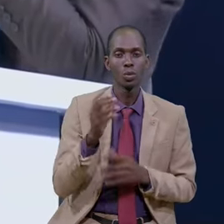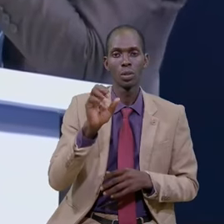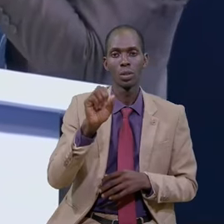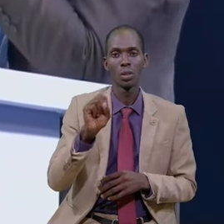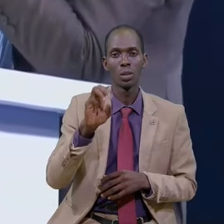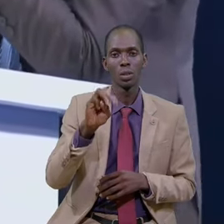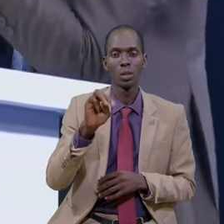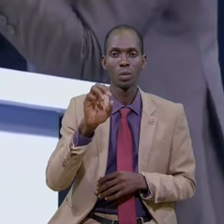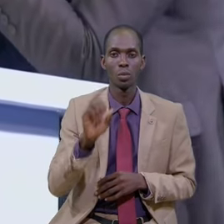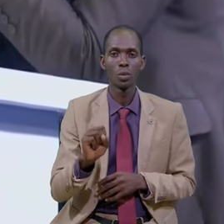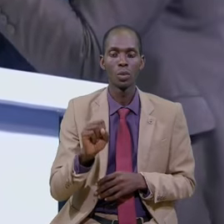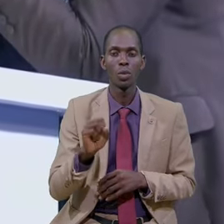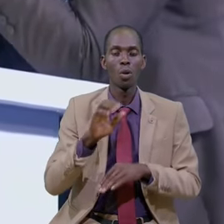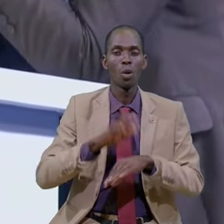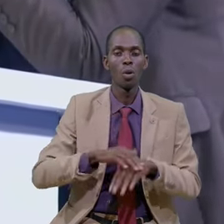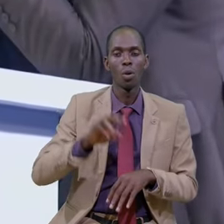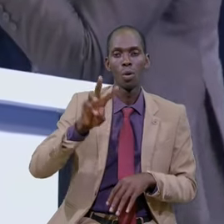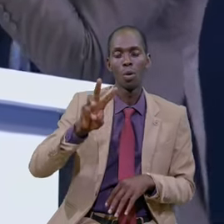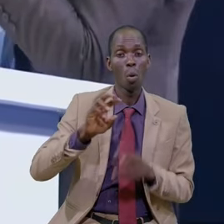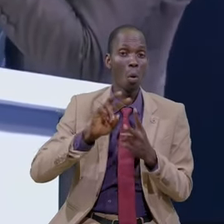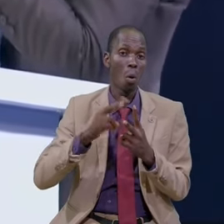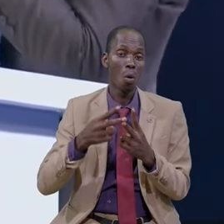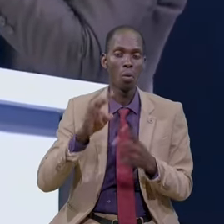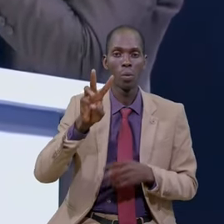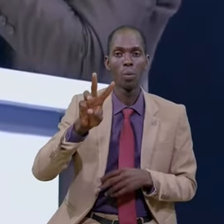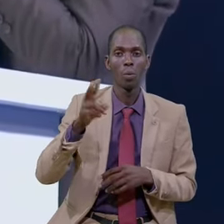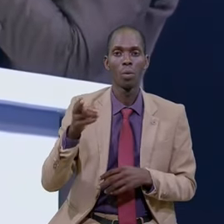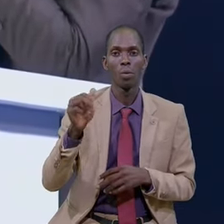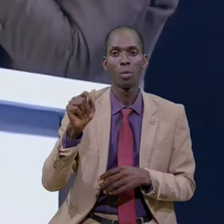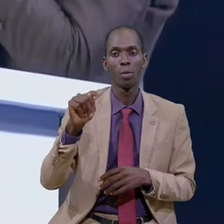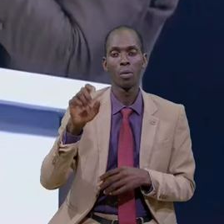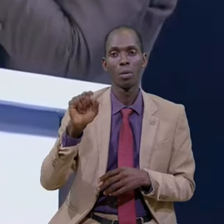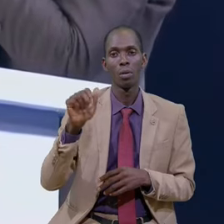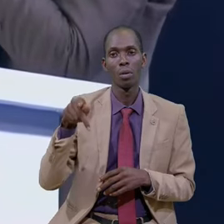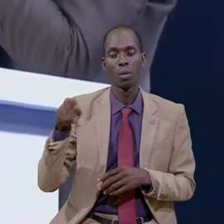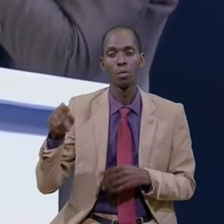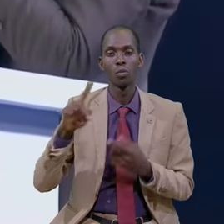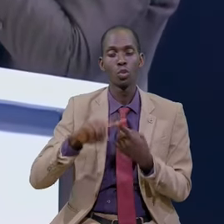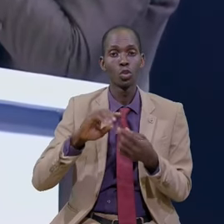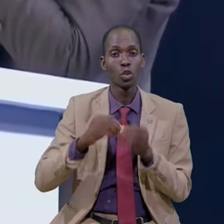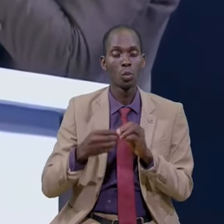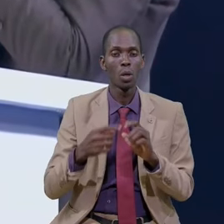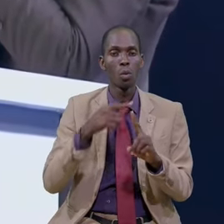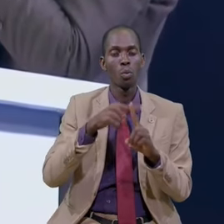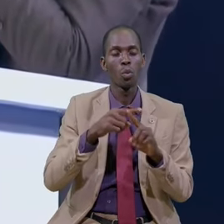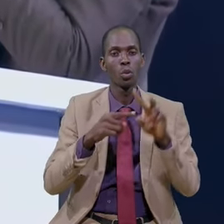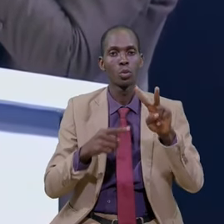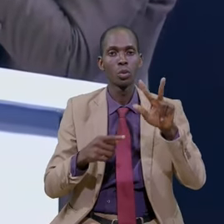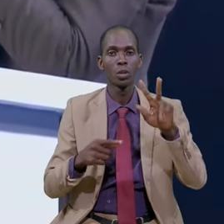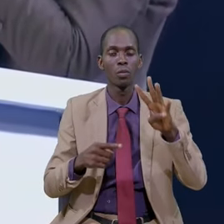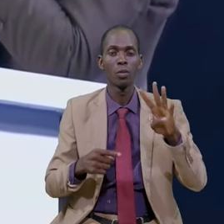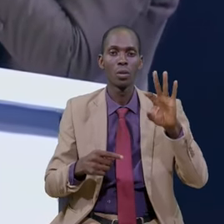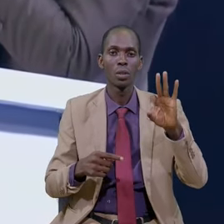VMS or WhatsApp to plus 234 915